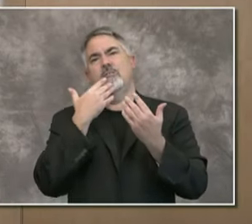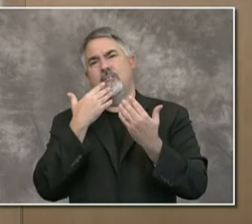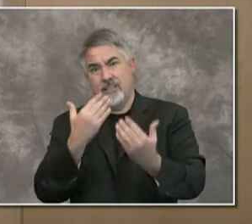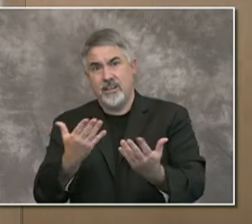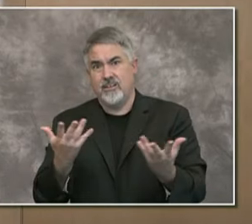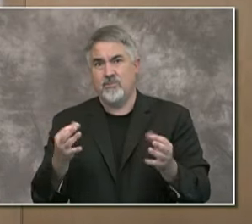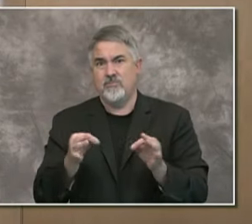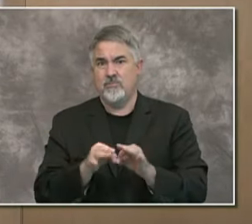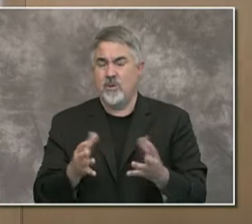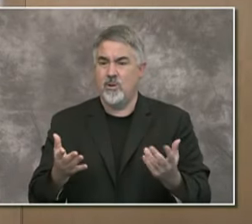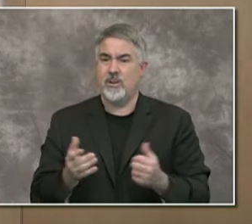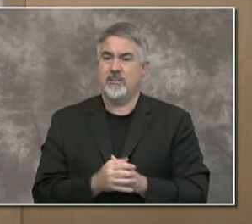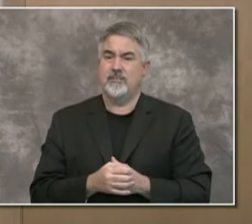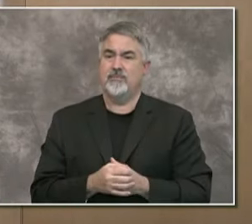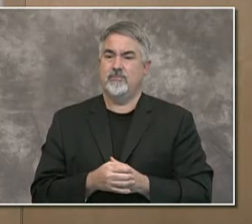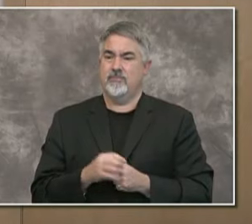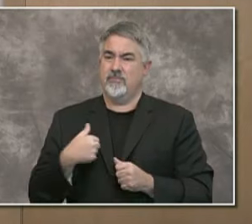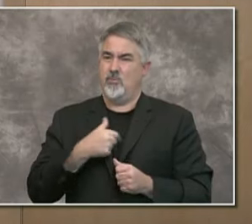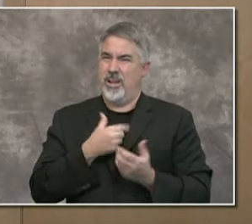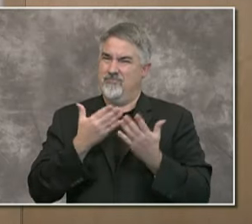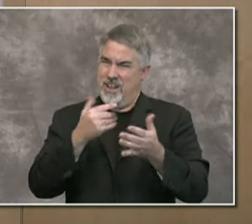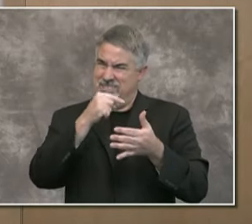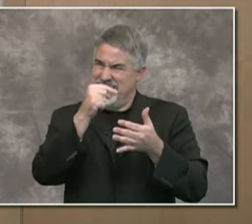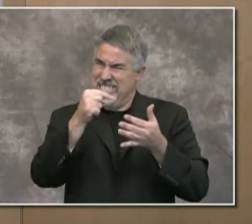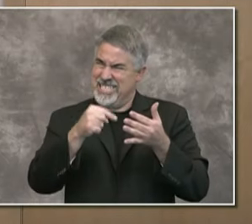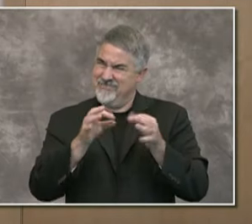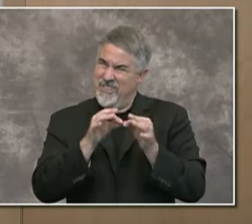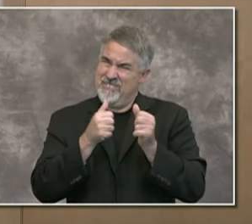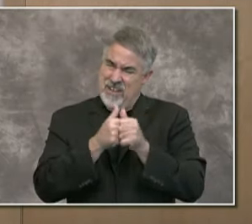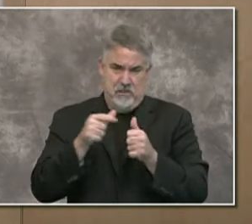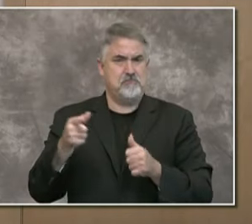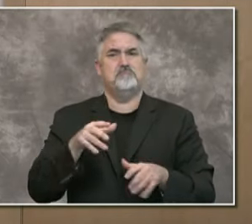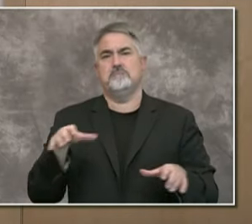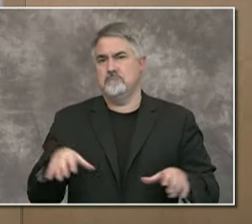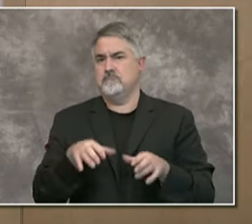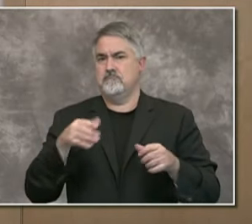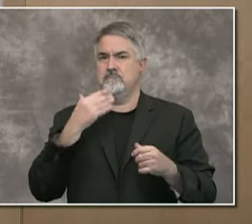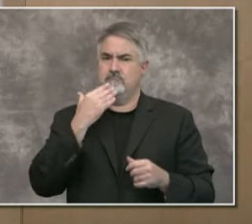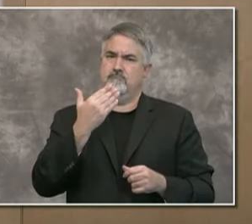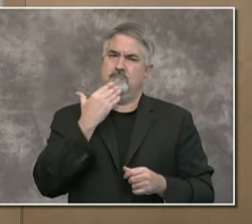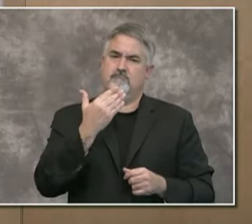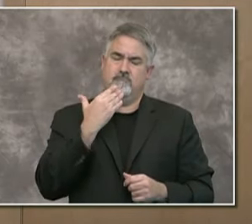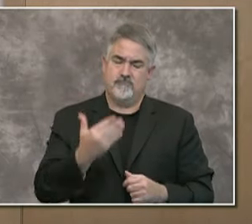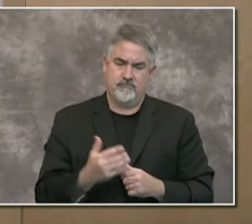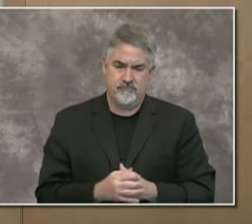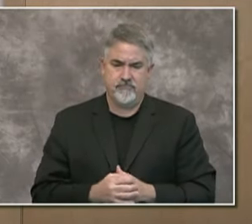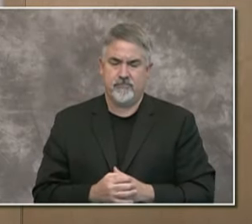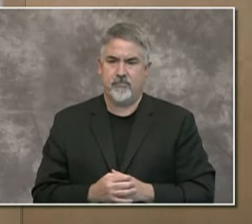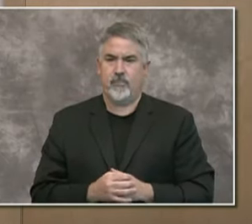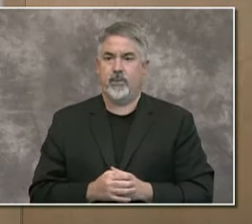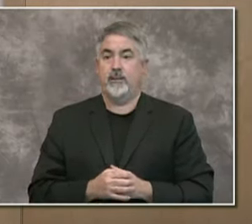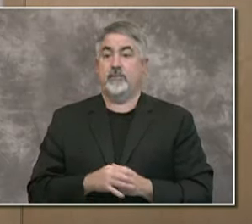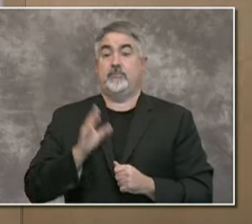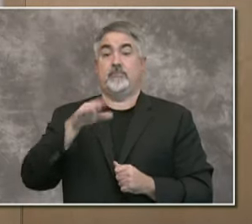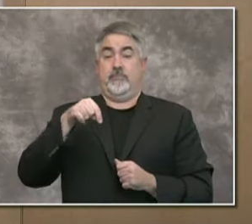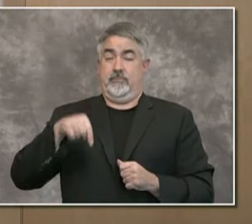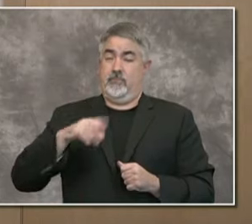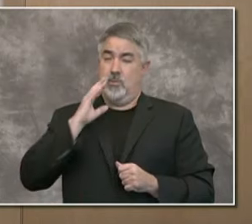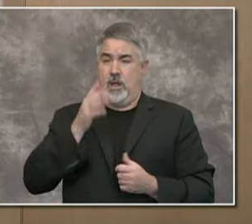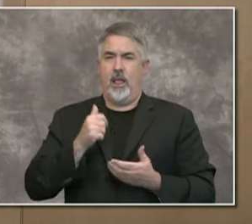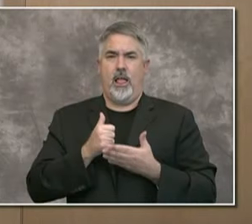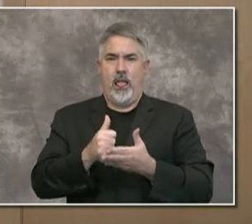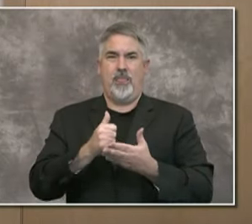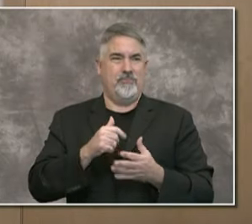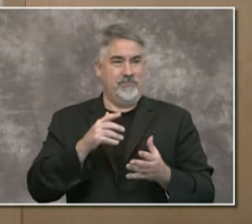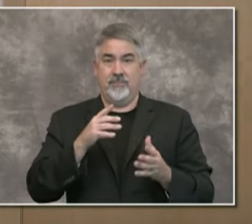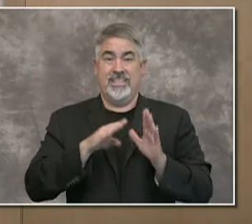have recommended and ordered. And this only goes to help continue to flatten the curve, to